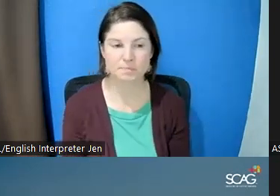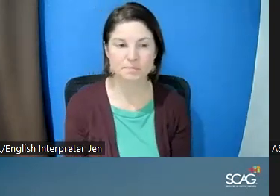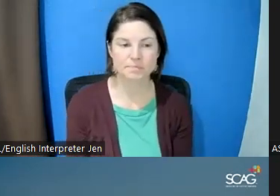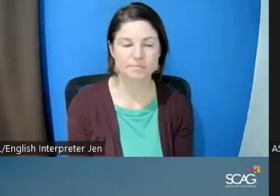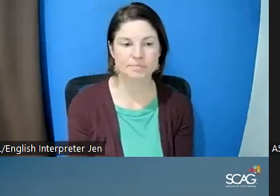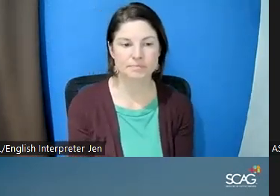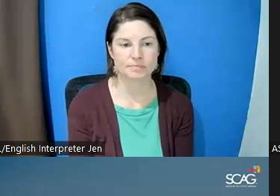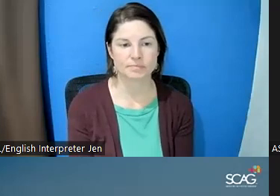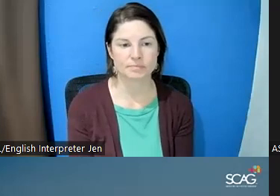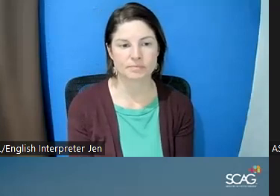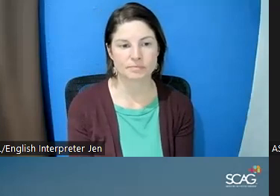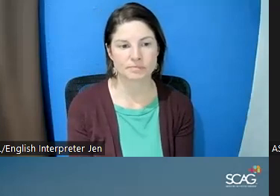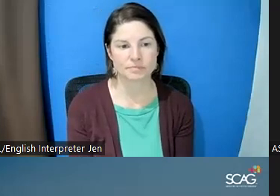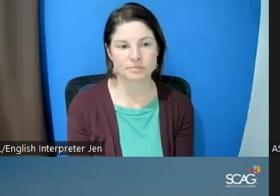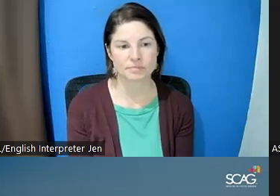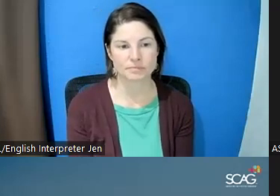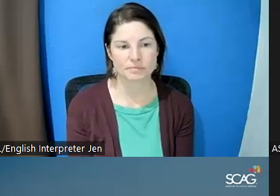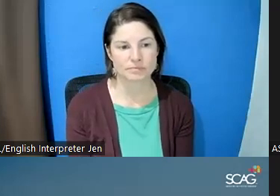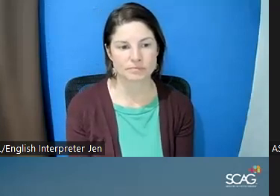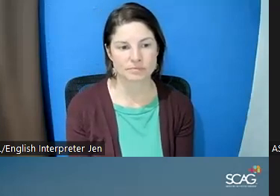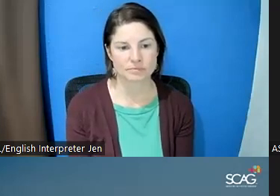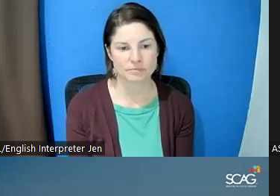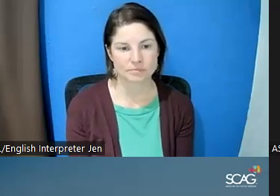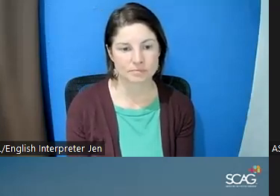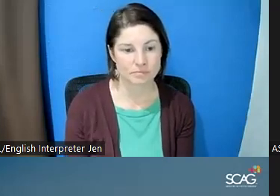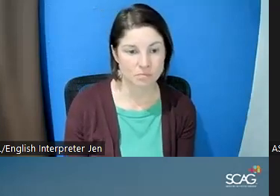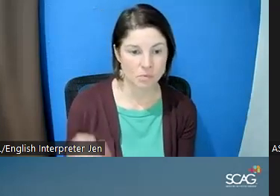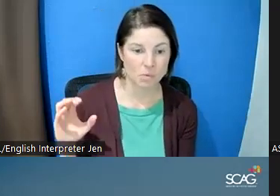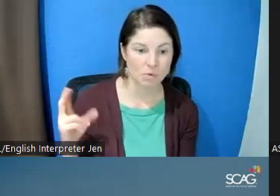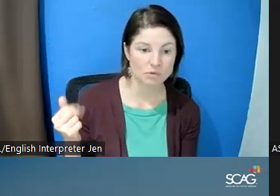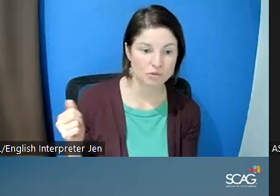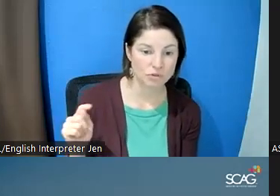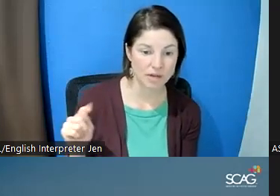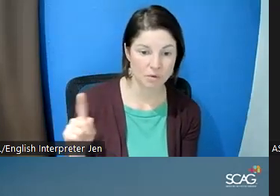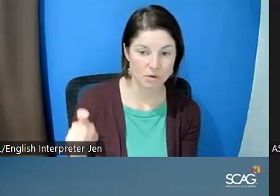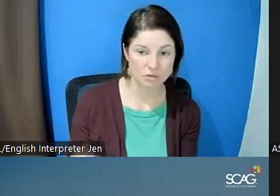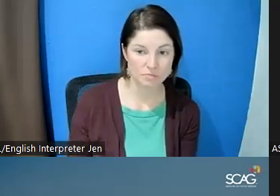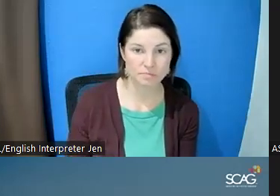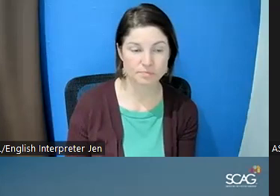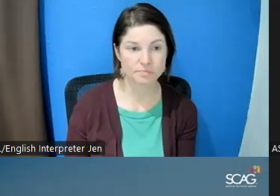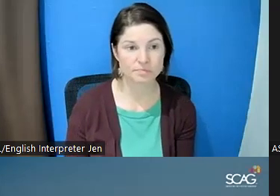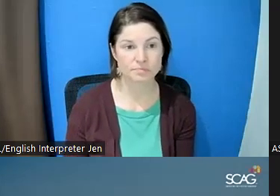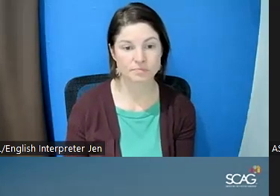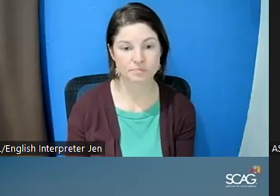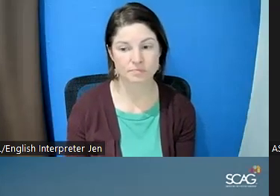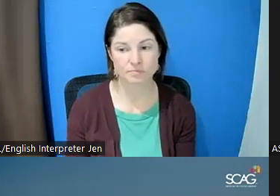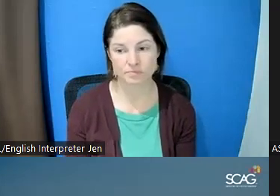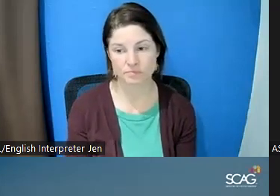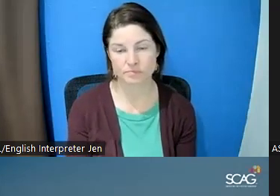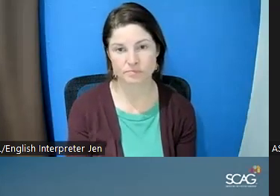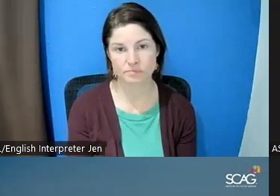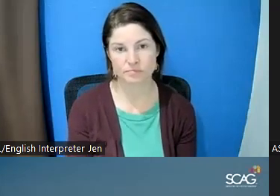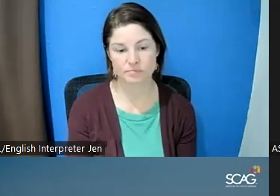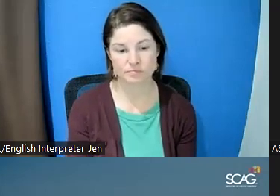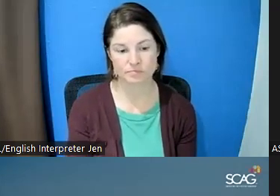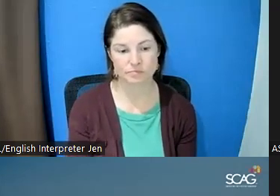Or any questions in the chat? Okay, great. There is a question in the Q&A